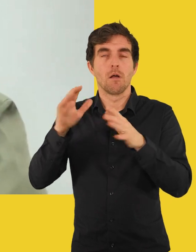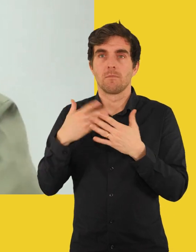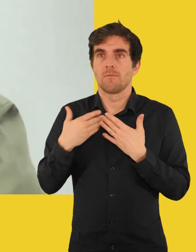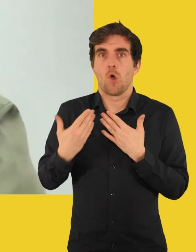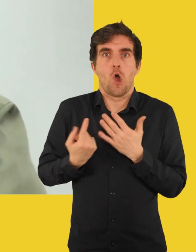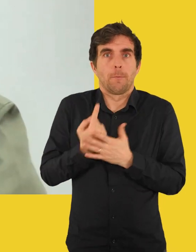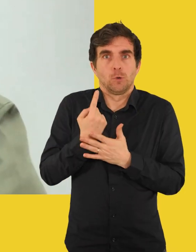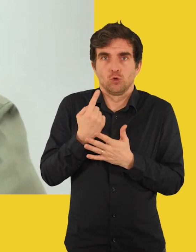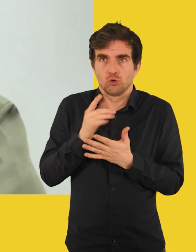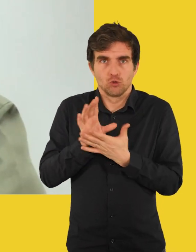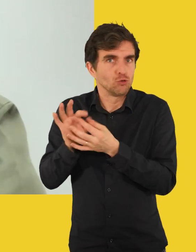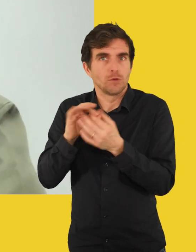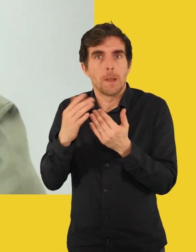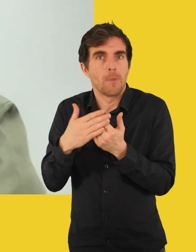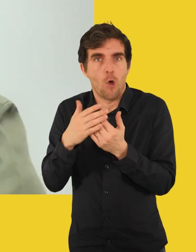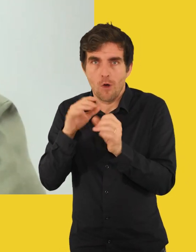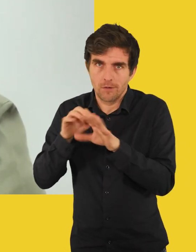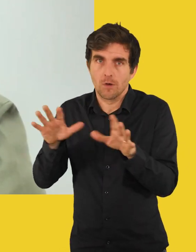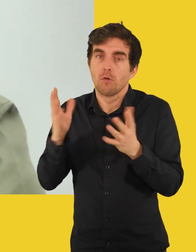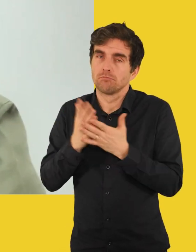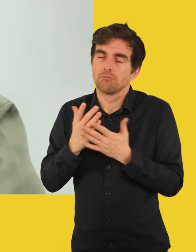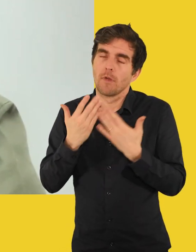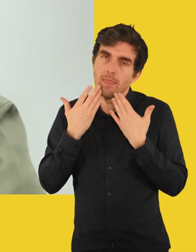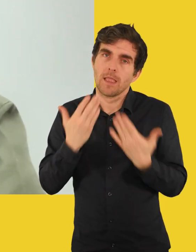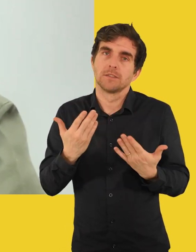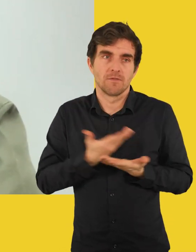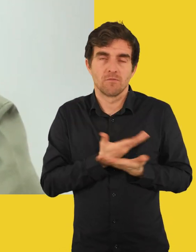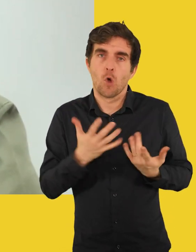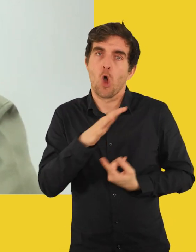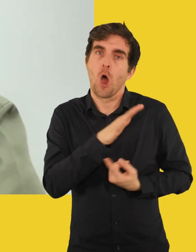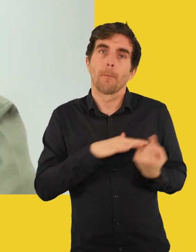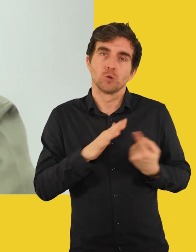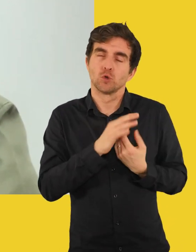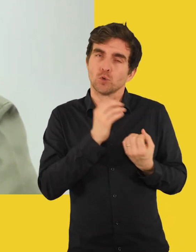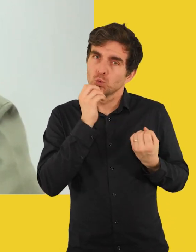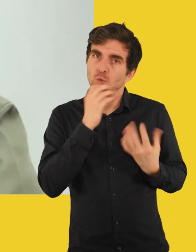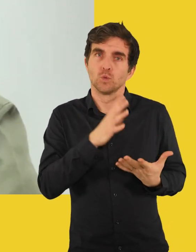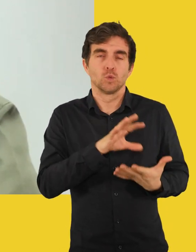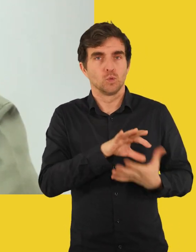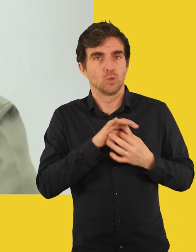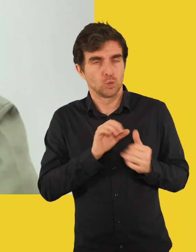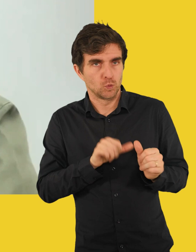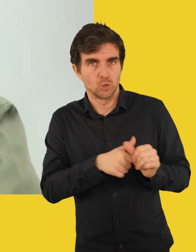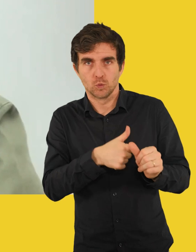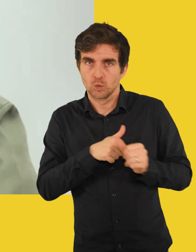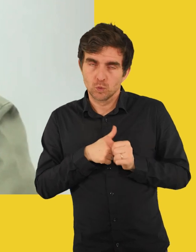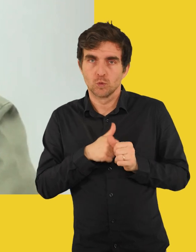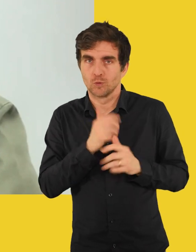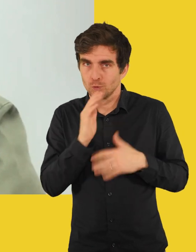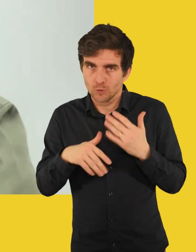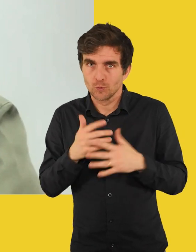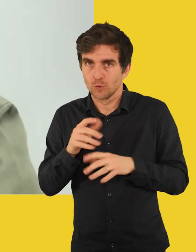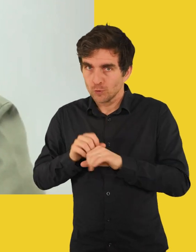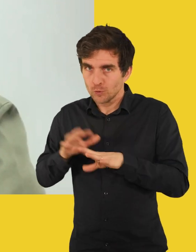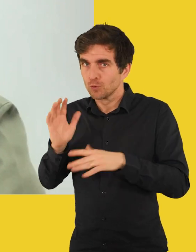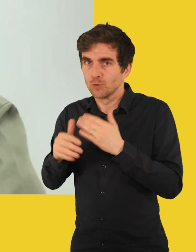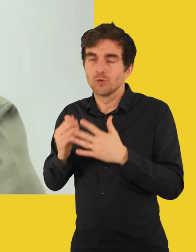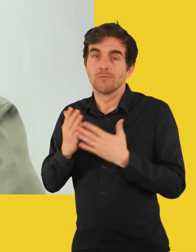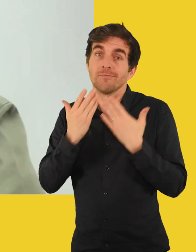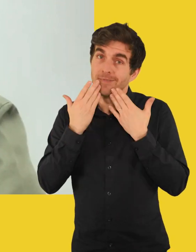lot for giving me this opportunity to connect with all of you, and I'm very